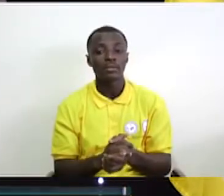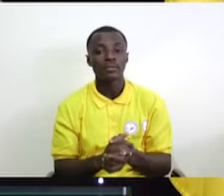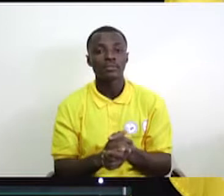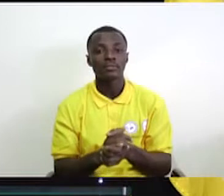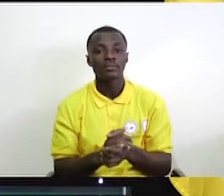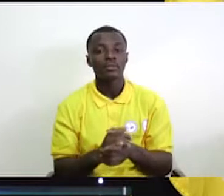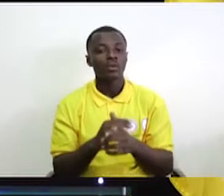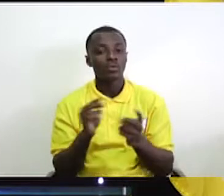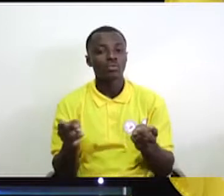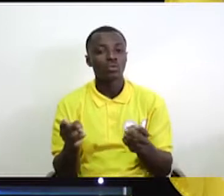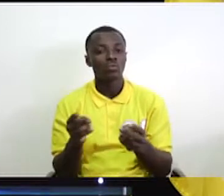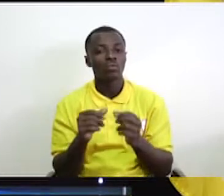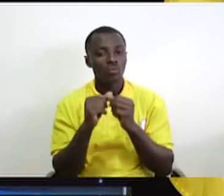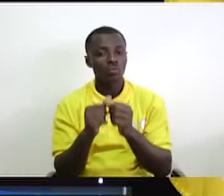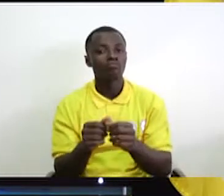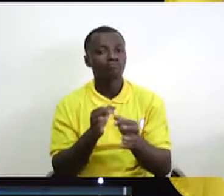examples.